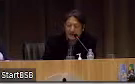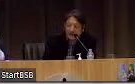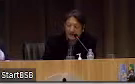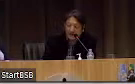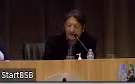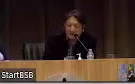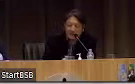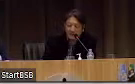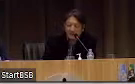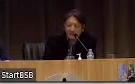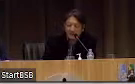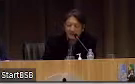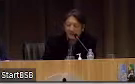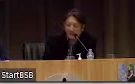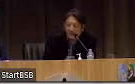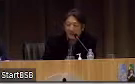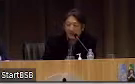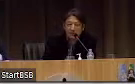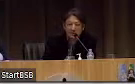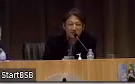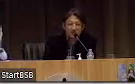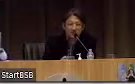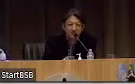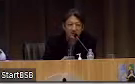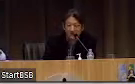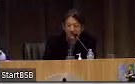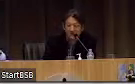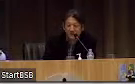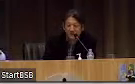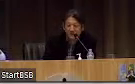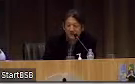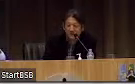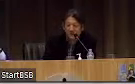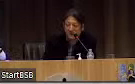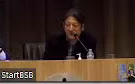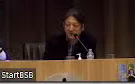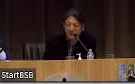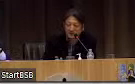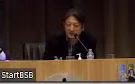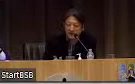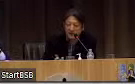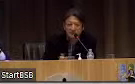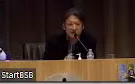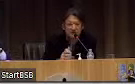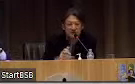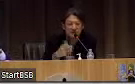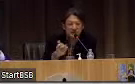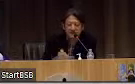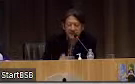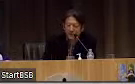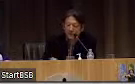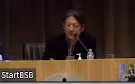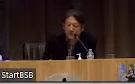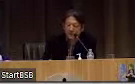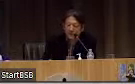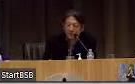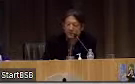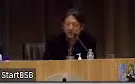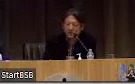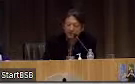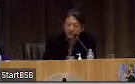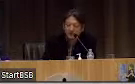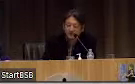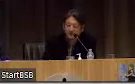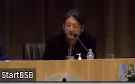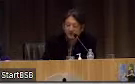first panel that we built for COVID, it was called COVID panel. Everyone remember